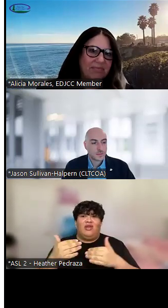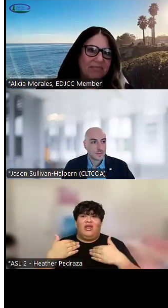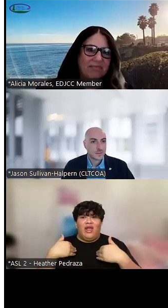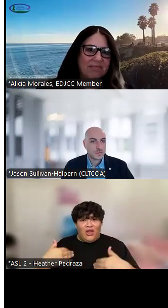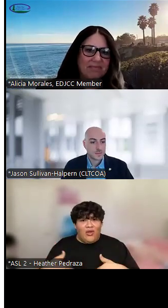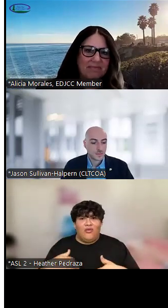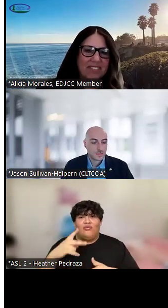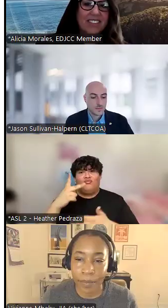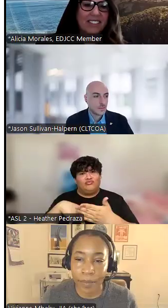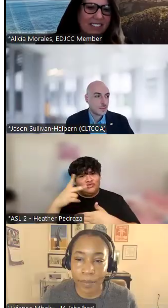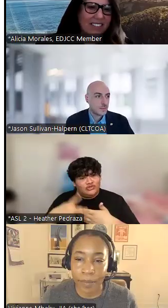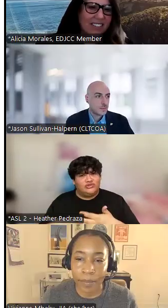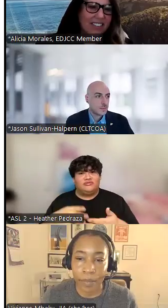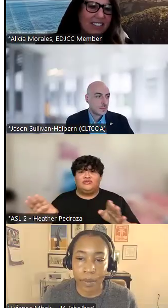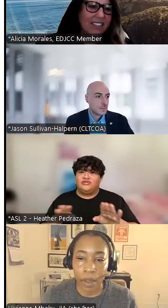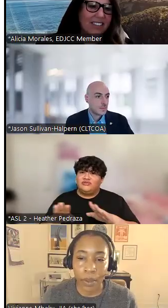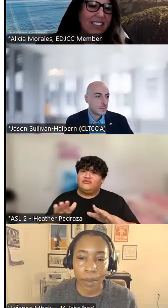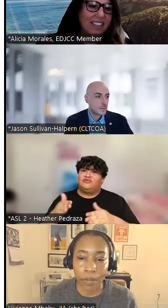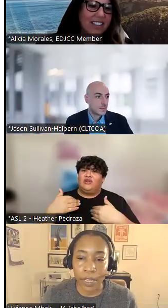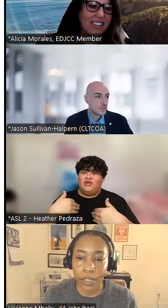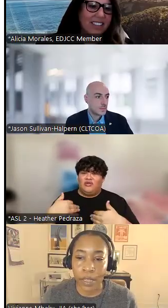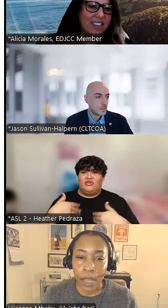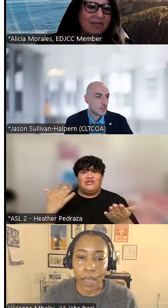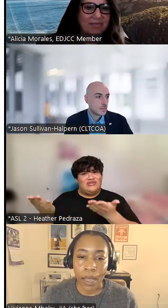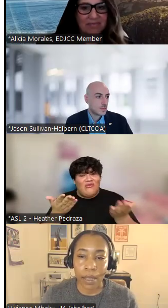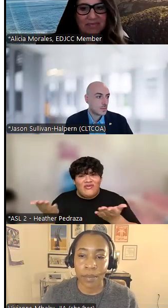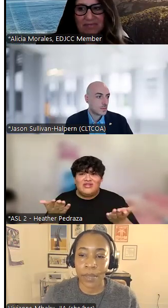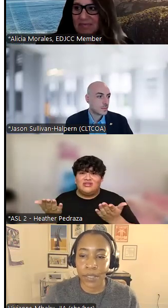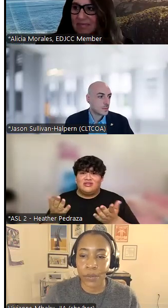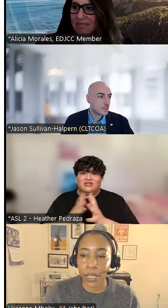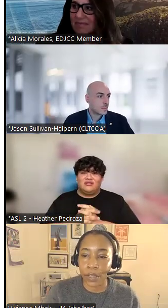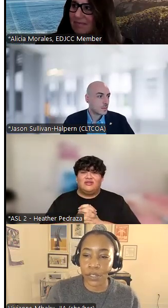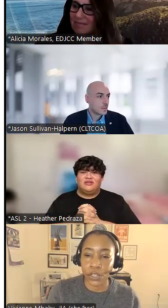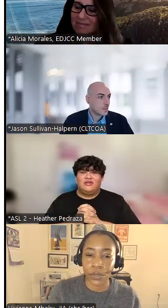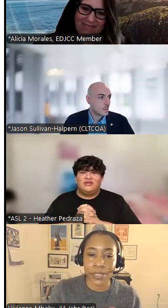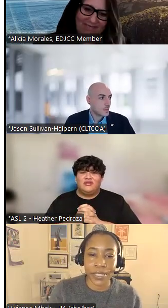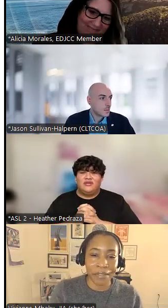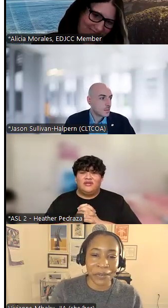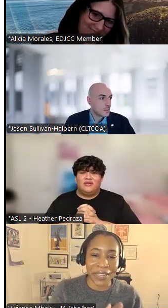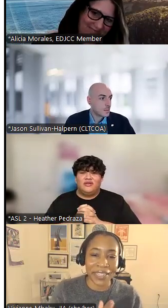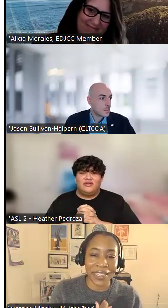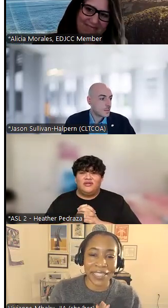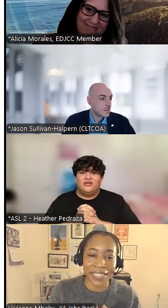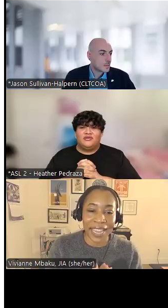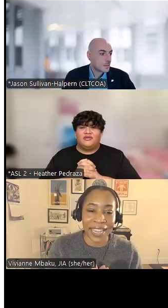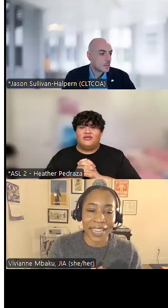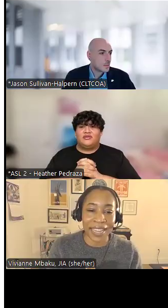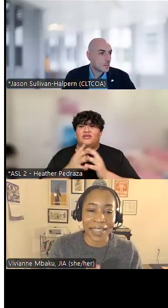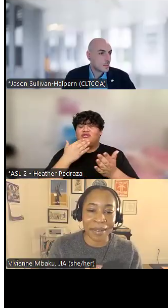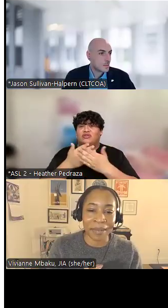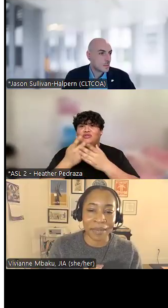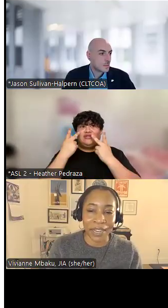Can you guys hear me? Okay, perfect. It's really good to see everyone